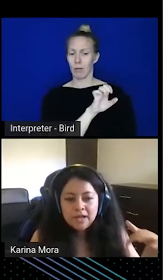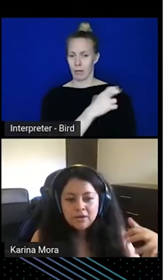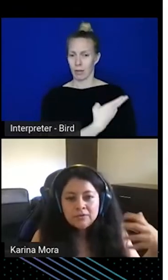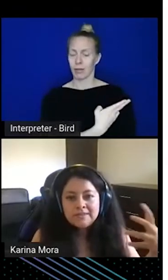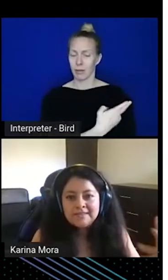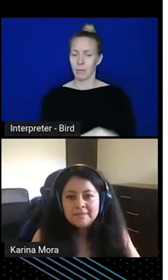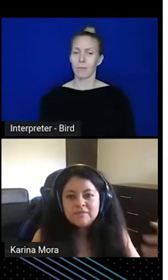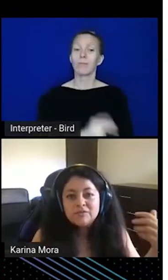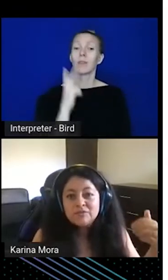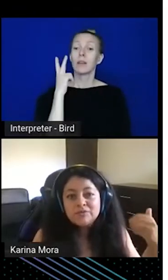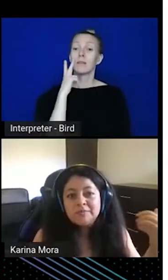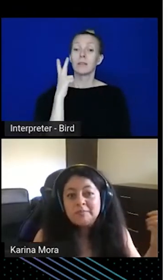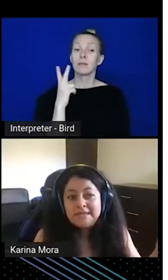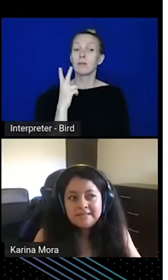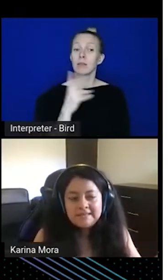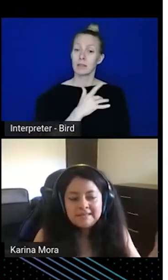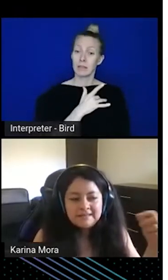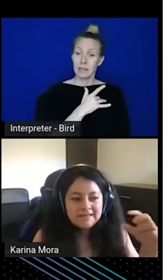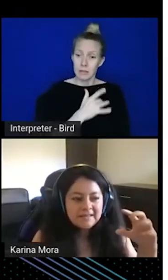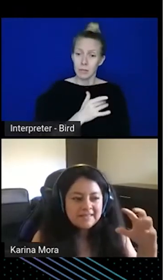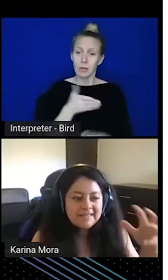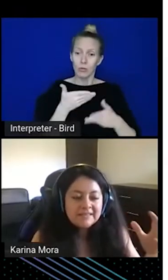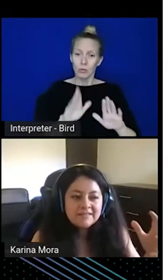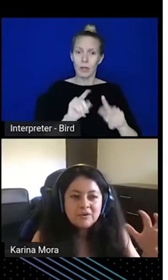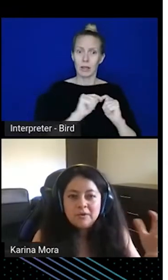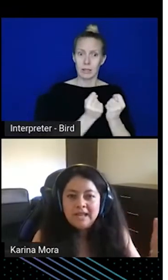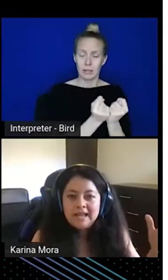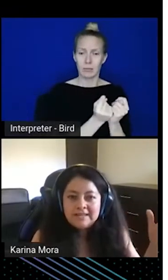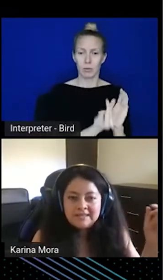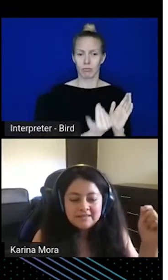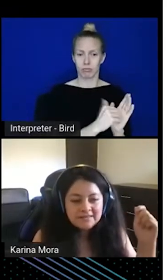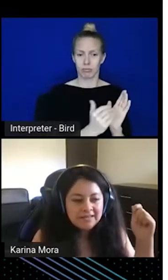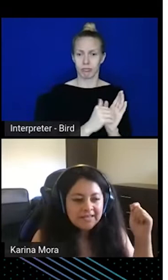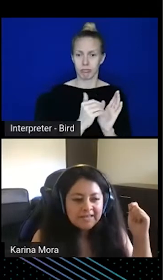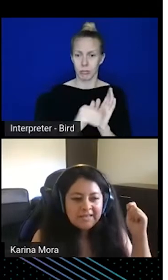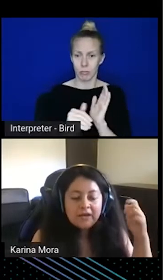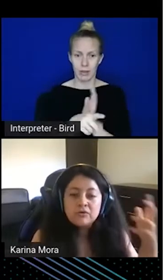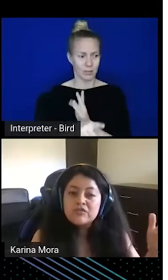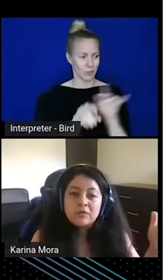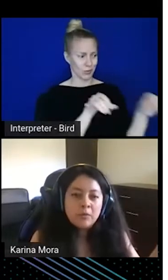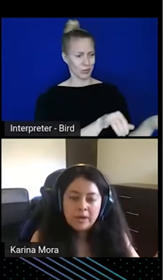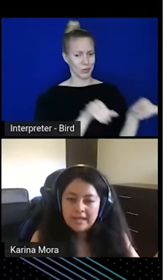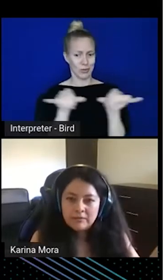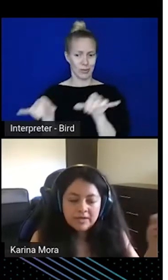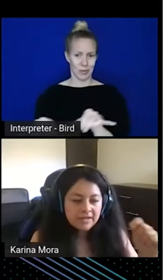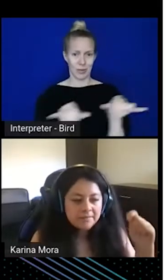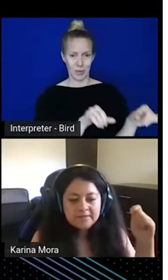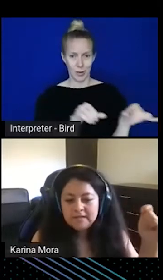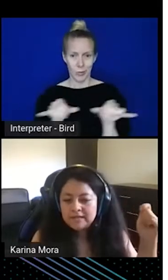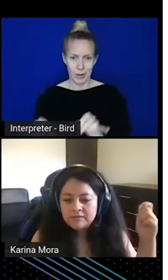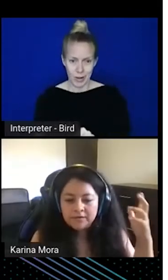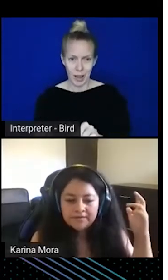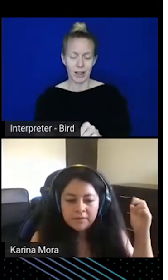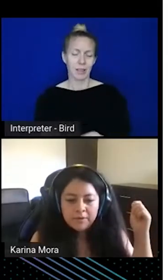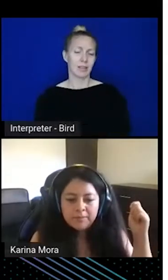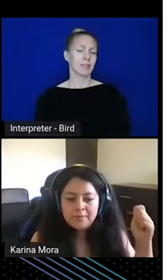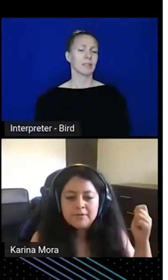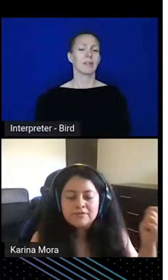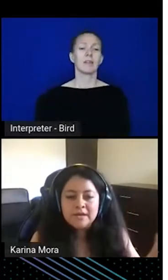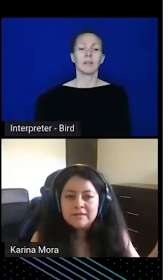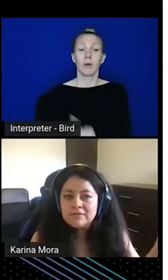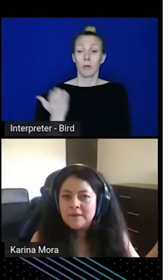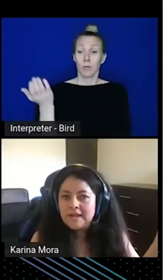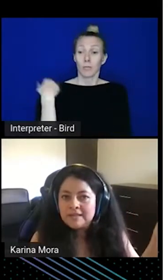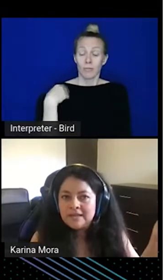way you allow the teams to not repeat these commonalities in a custom way. What I have seen is, for example,